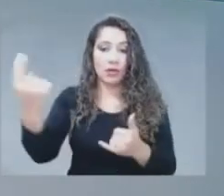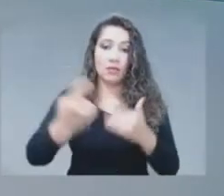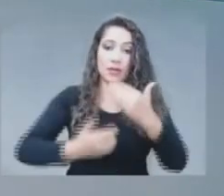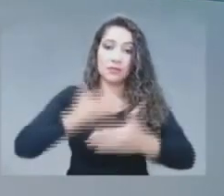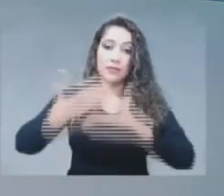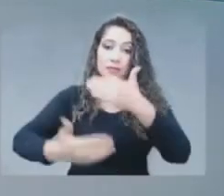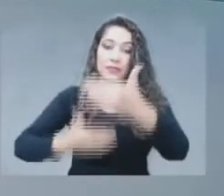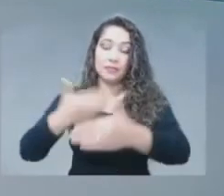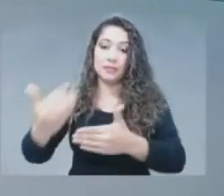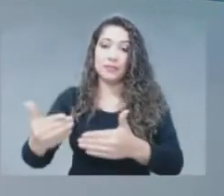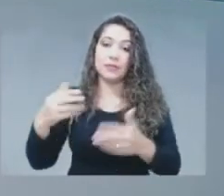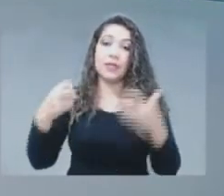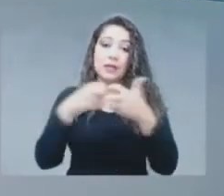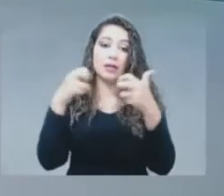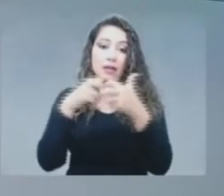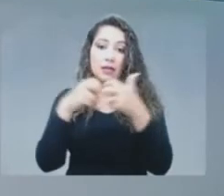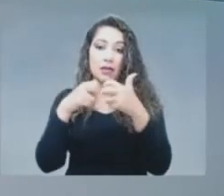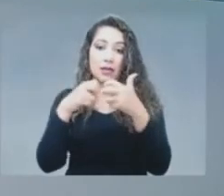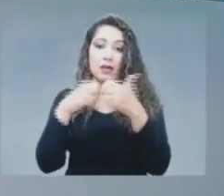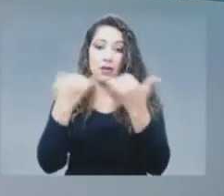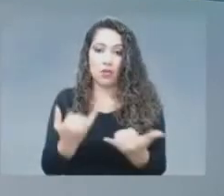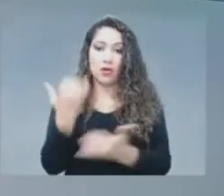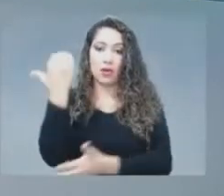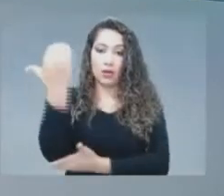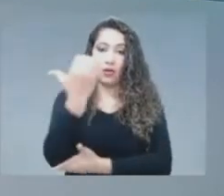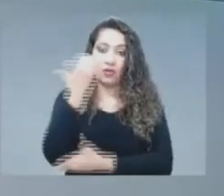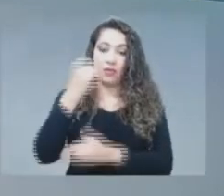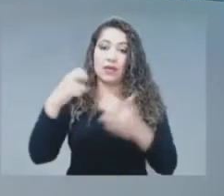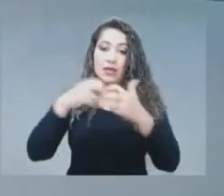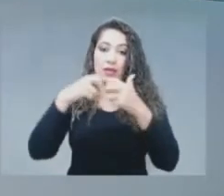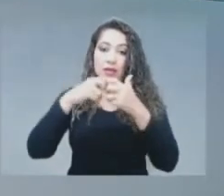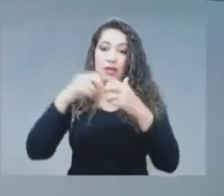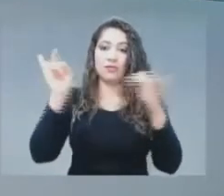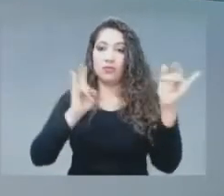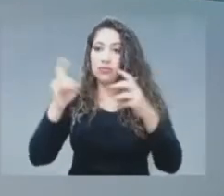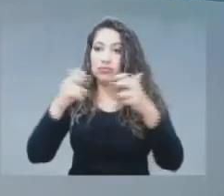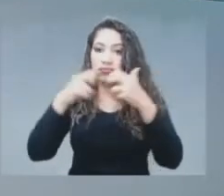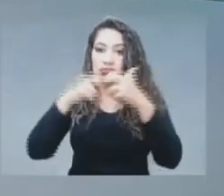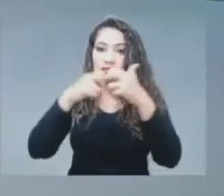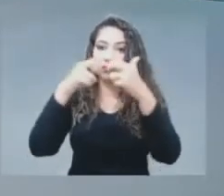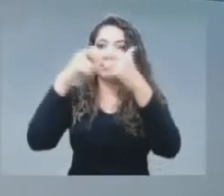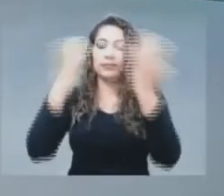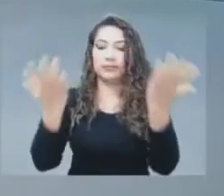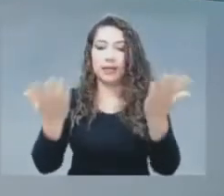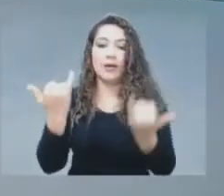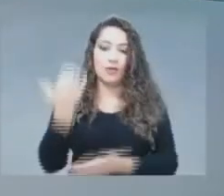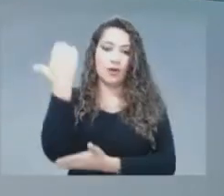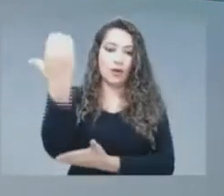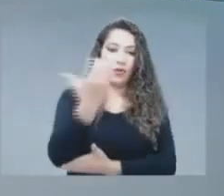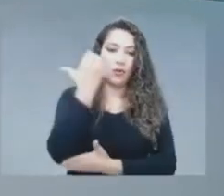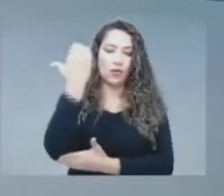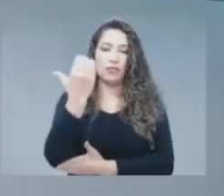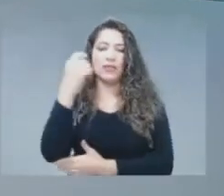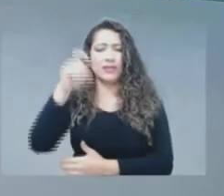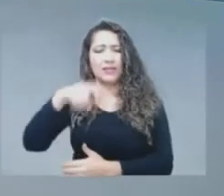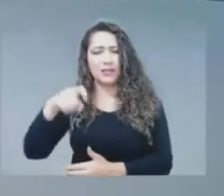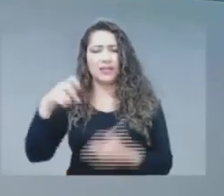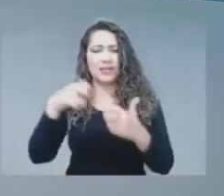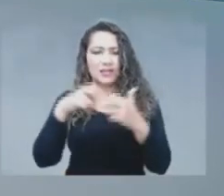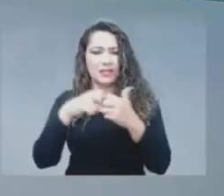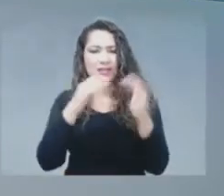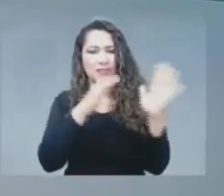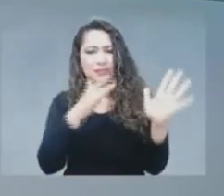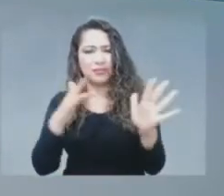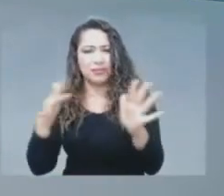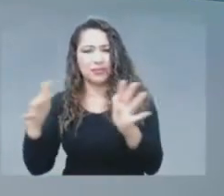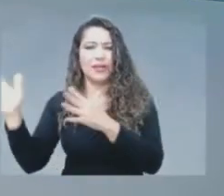One of the most advanced areas is the power generation grid, because in Colombia, we have a great tendency right now to generate electric